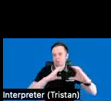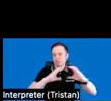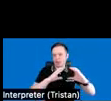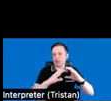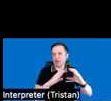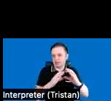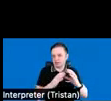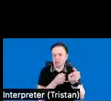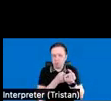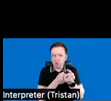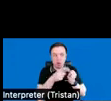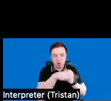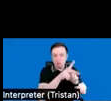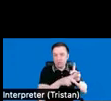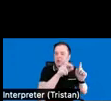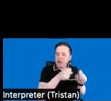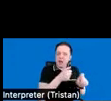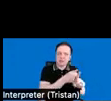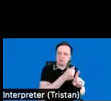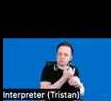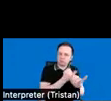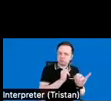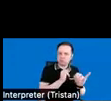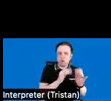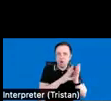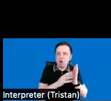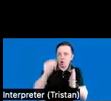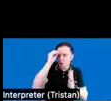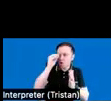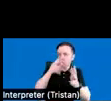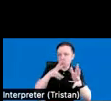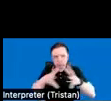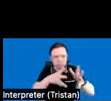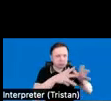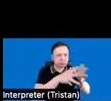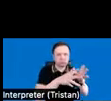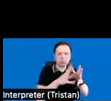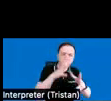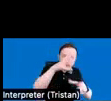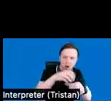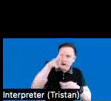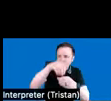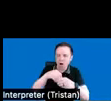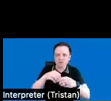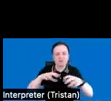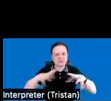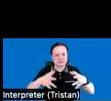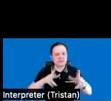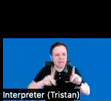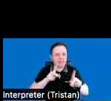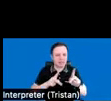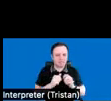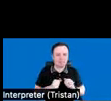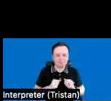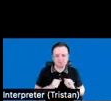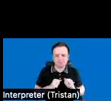supports individuals to learn, interact with other people, and participate in society. And a wide variety